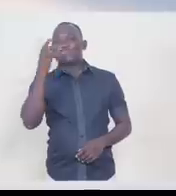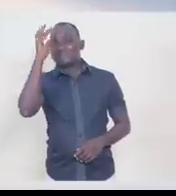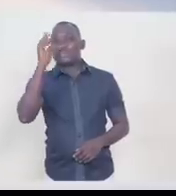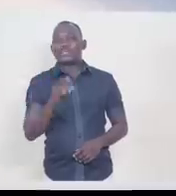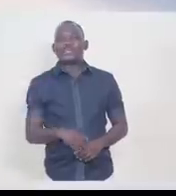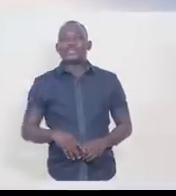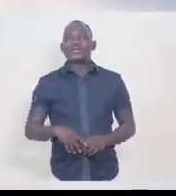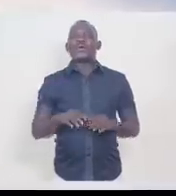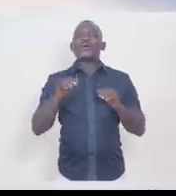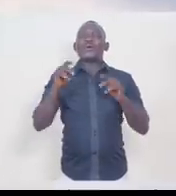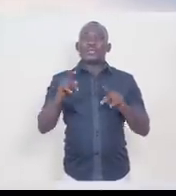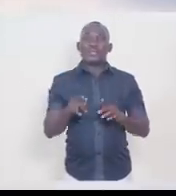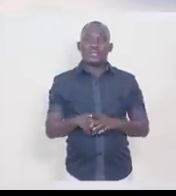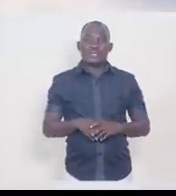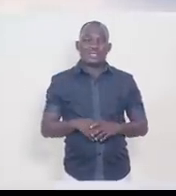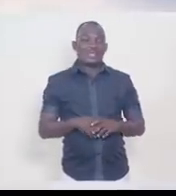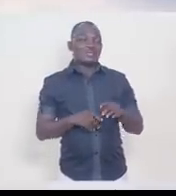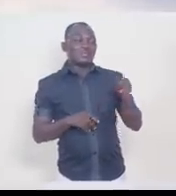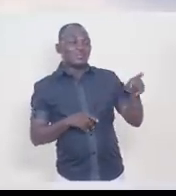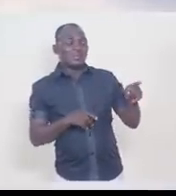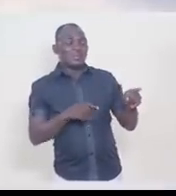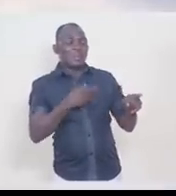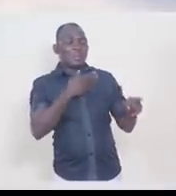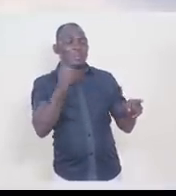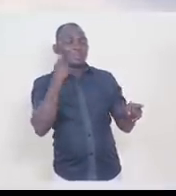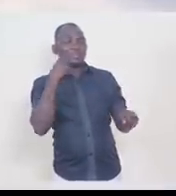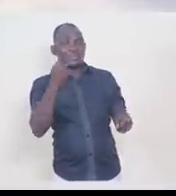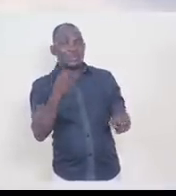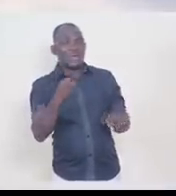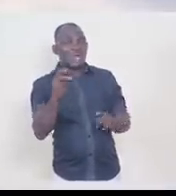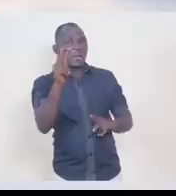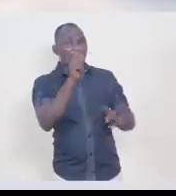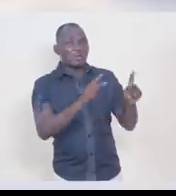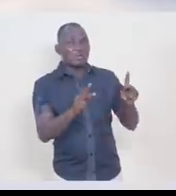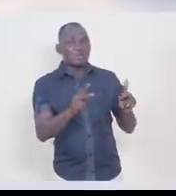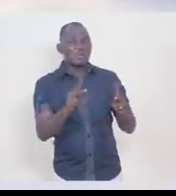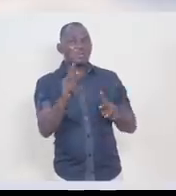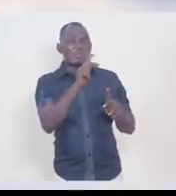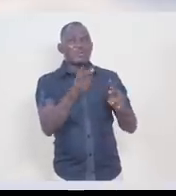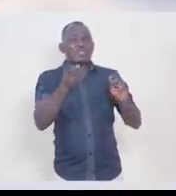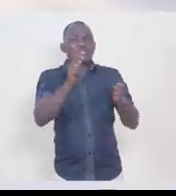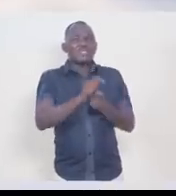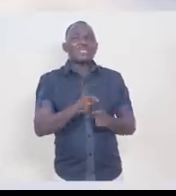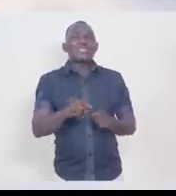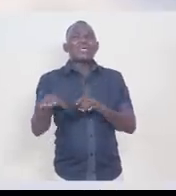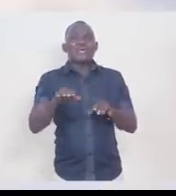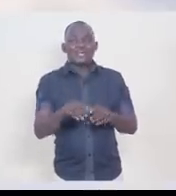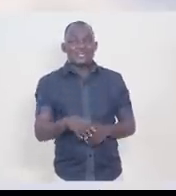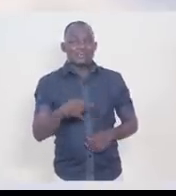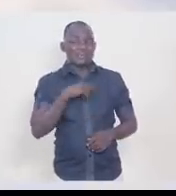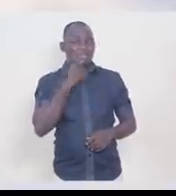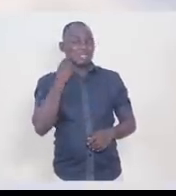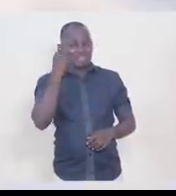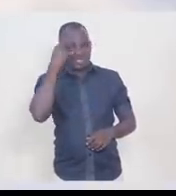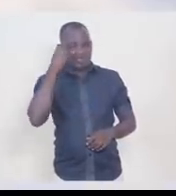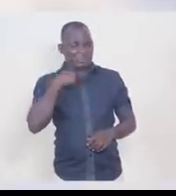And word on the street is that you are the best and surest for people who commit this terrible act. I don't think I'm finding that